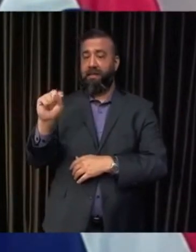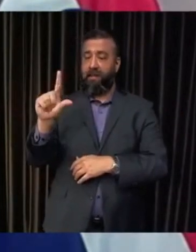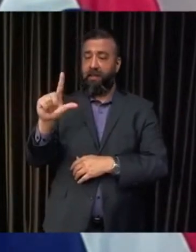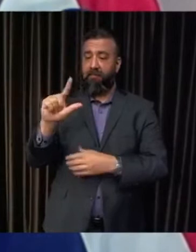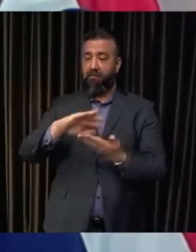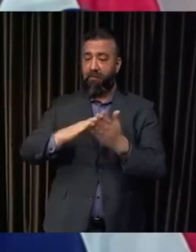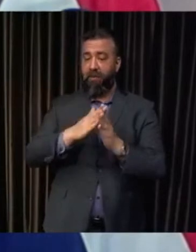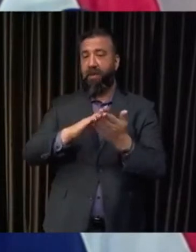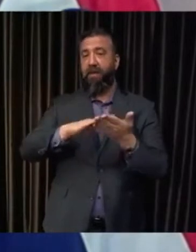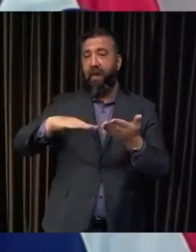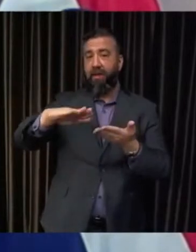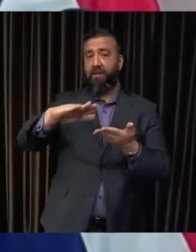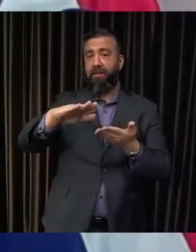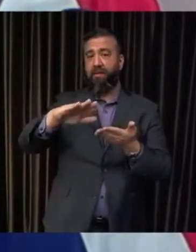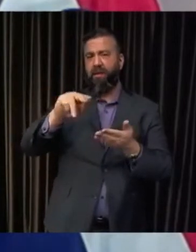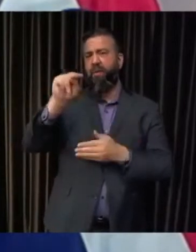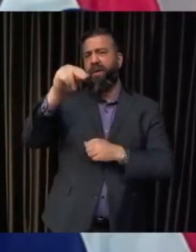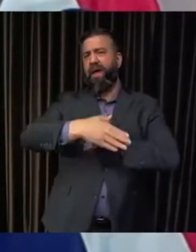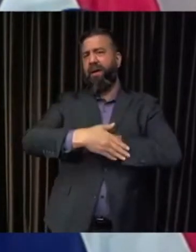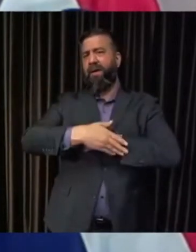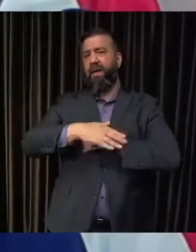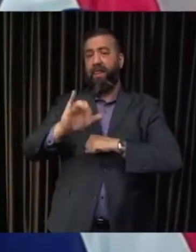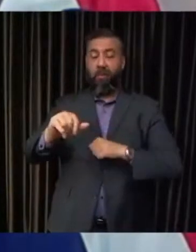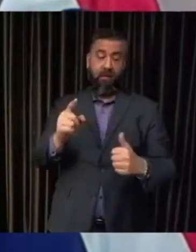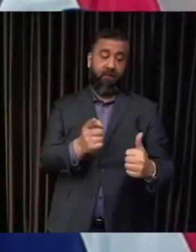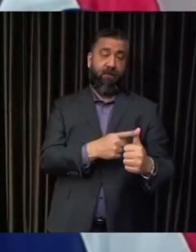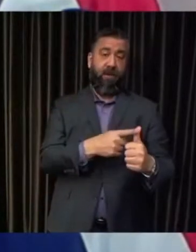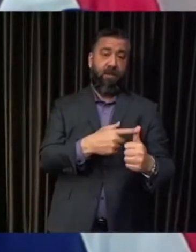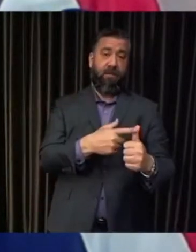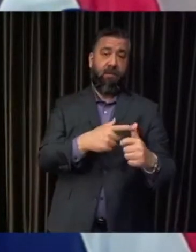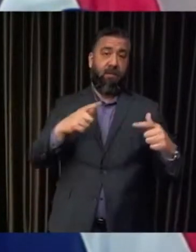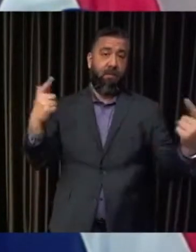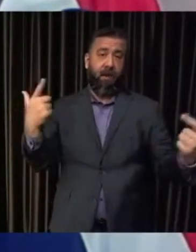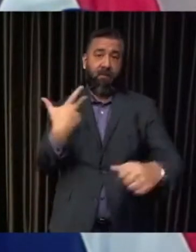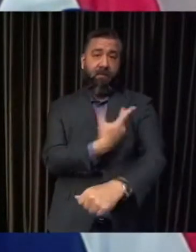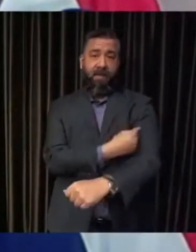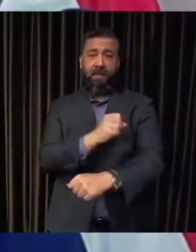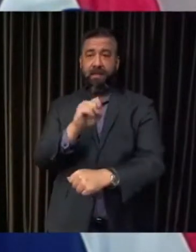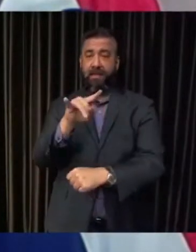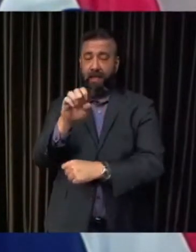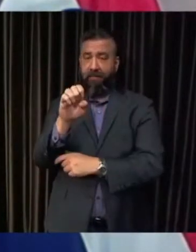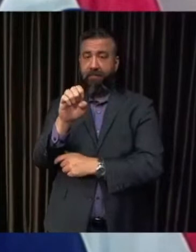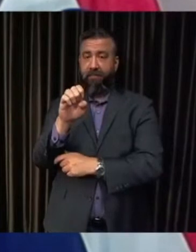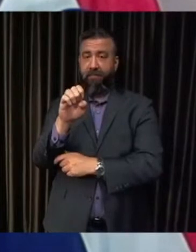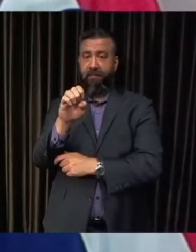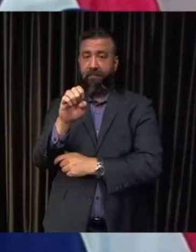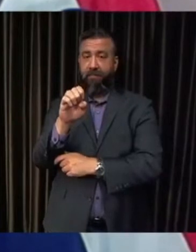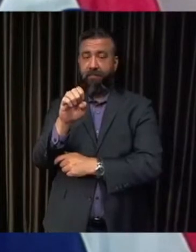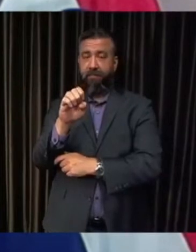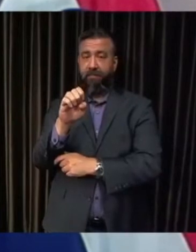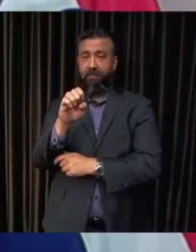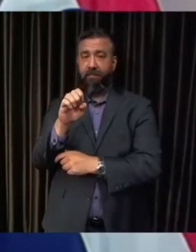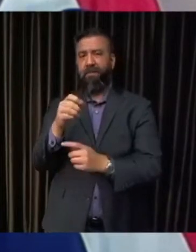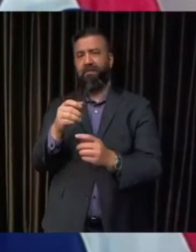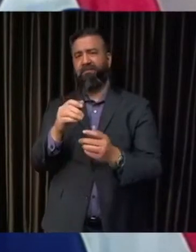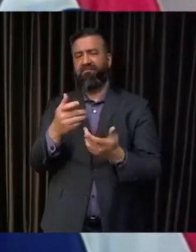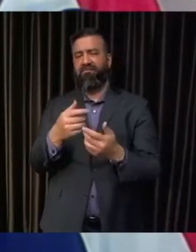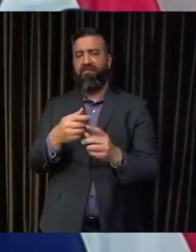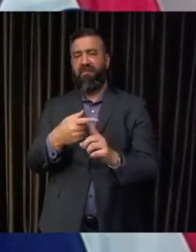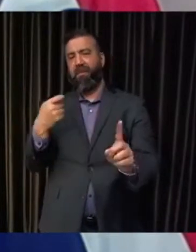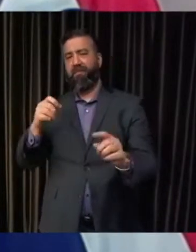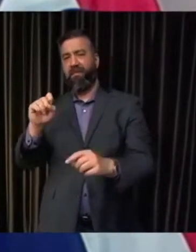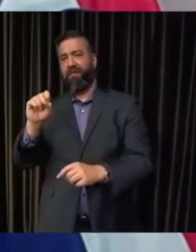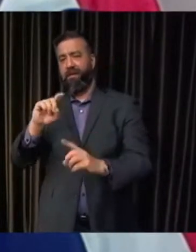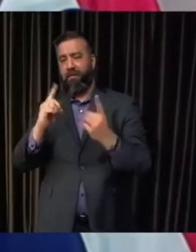College in North County, which was the county's first mass vaccination site outside of the Department of Public Health